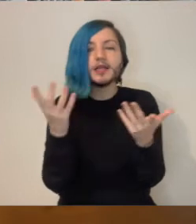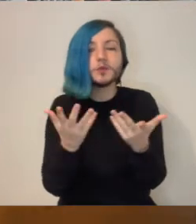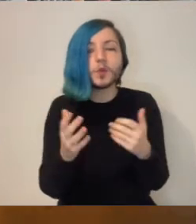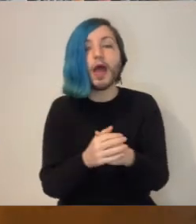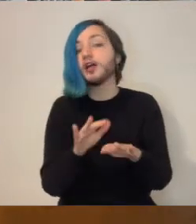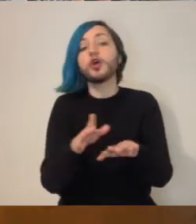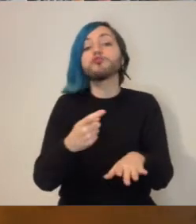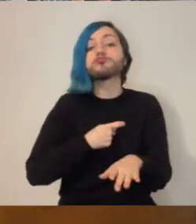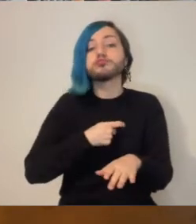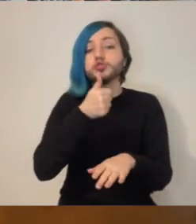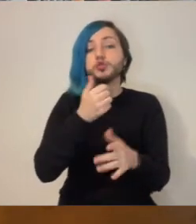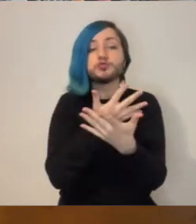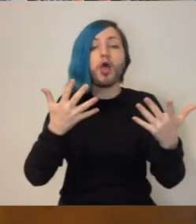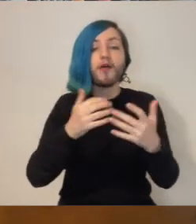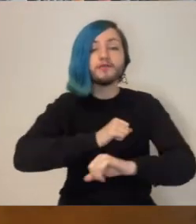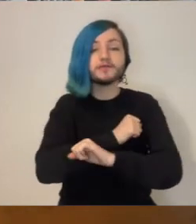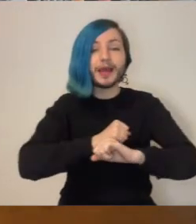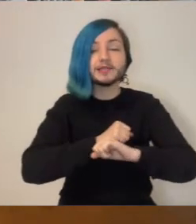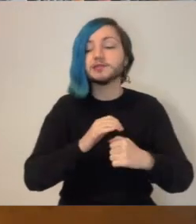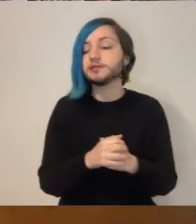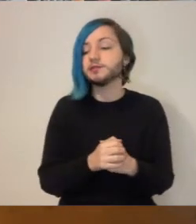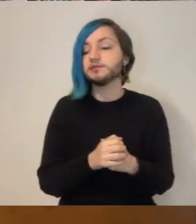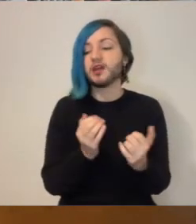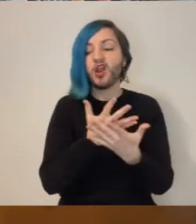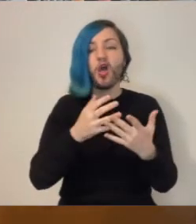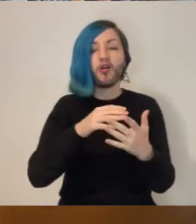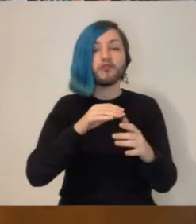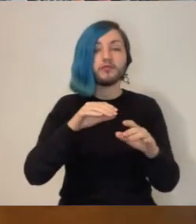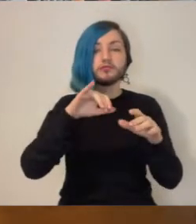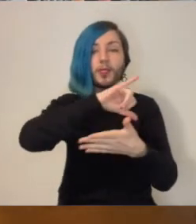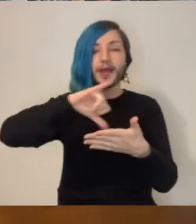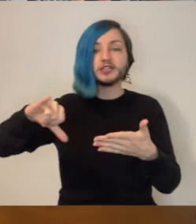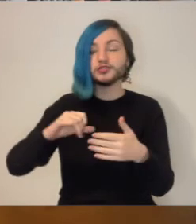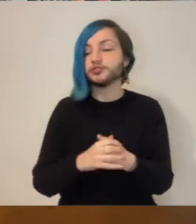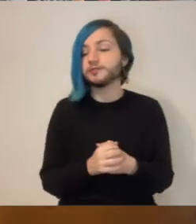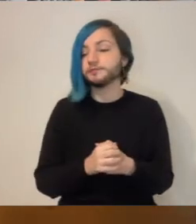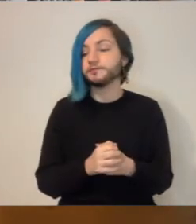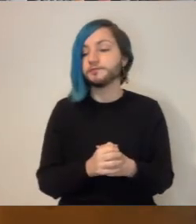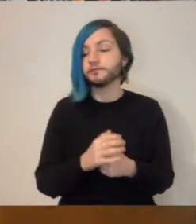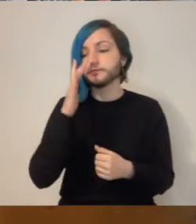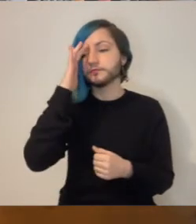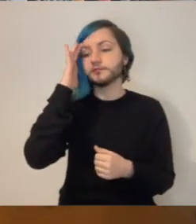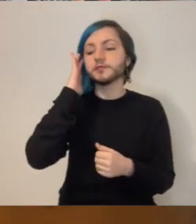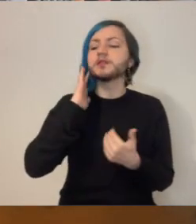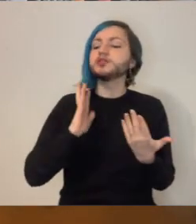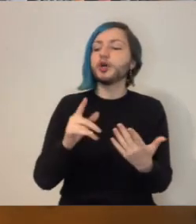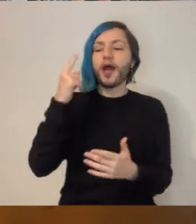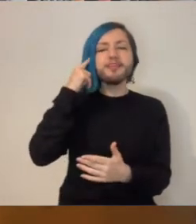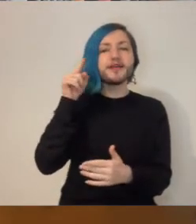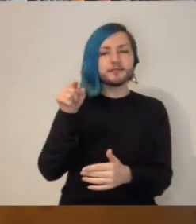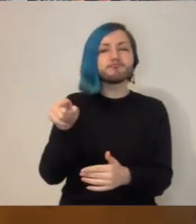those lines, and don't be afraid to use a lot of space and use a lot of the page. So this is sort of,